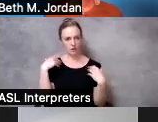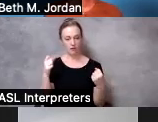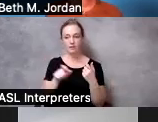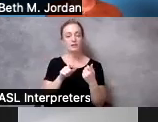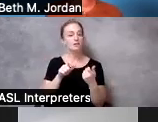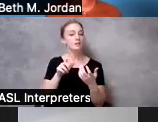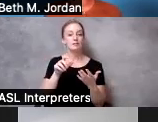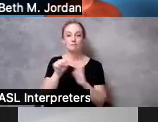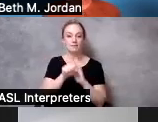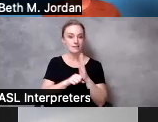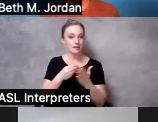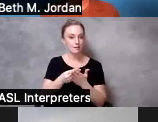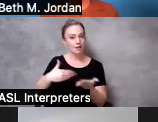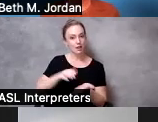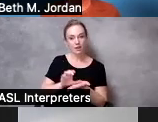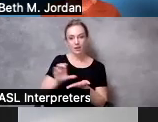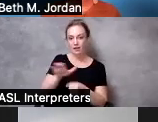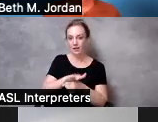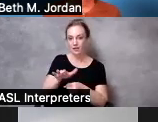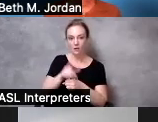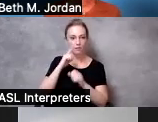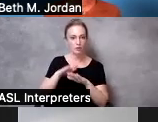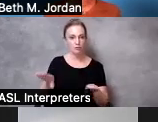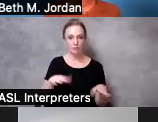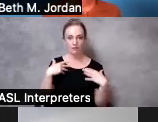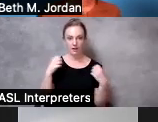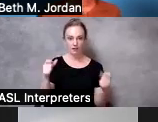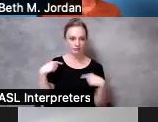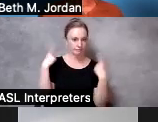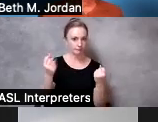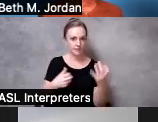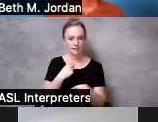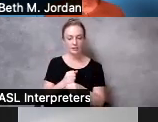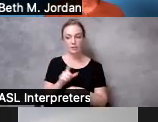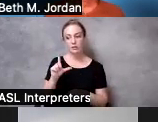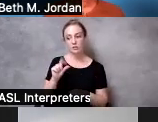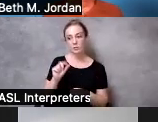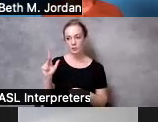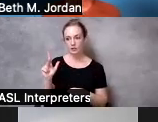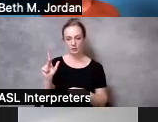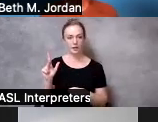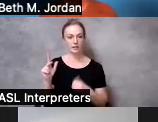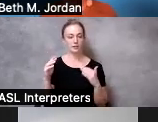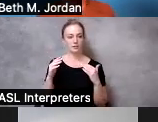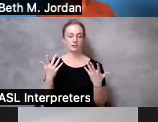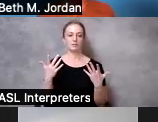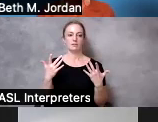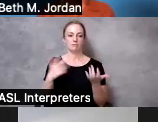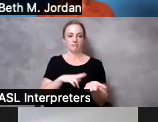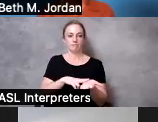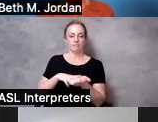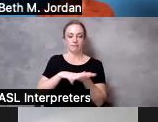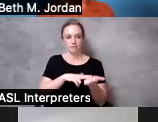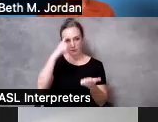Mental Health Authority for children's behavioral health in many years. The 2023 State of Mental Health in America report from Mental